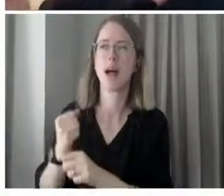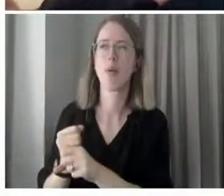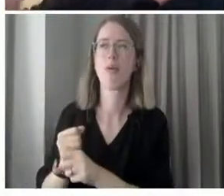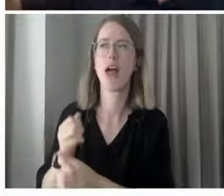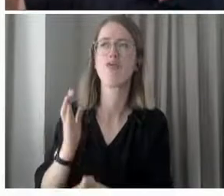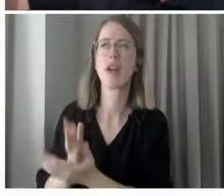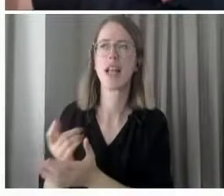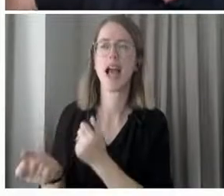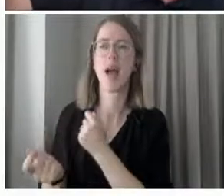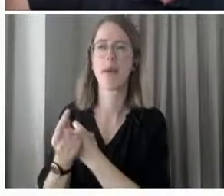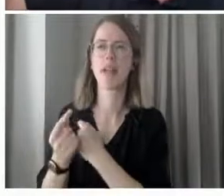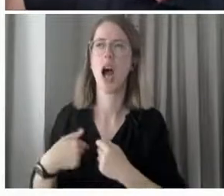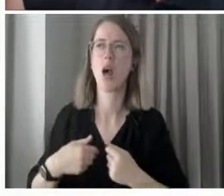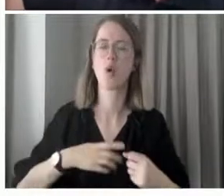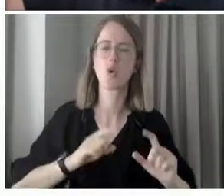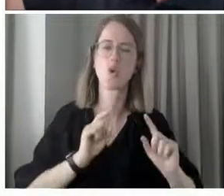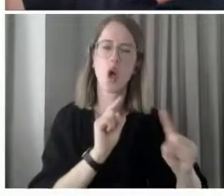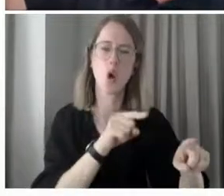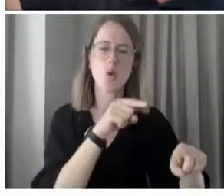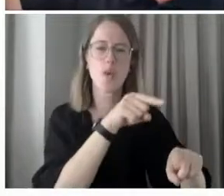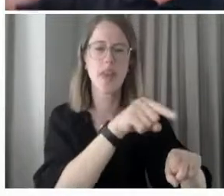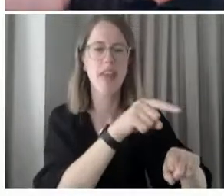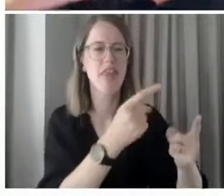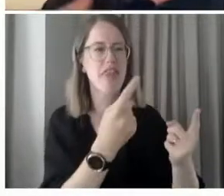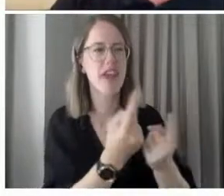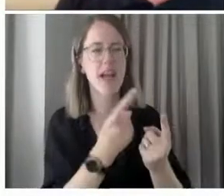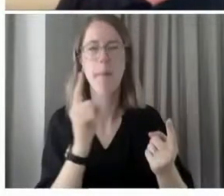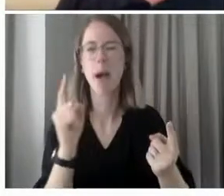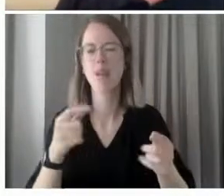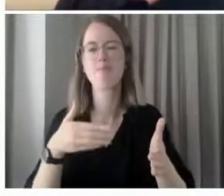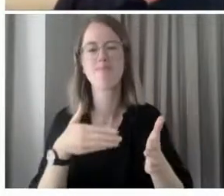really wanted to go to that, but something